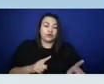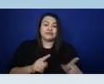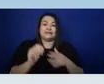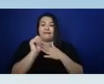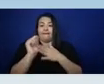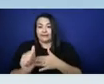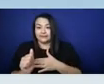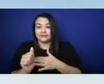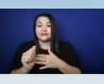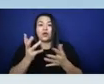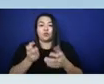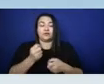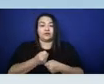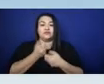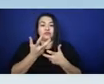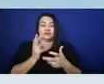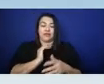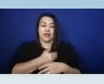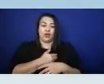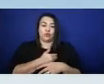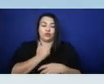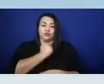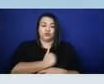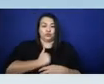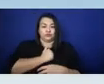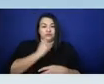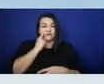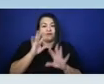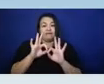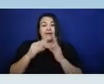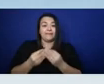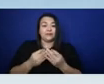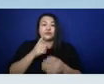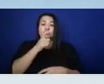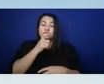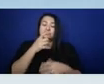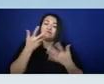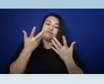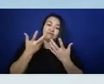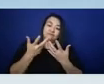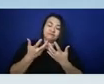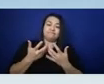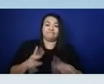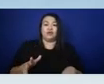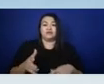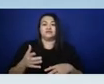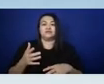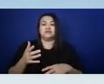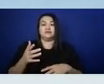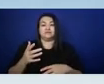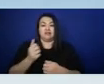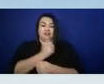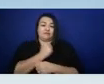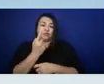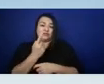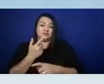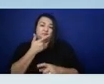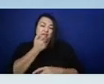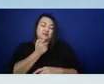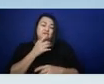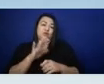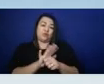1 year later. But we do, on behalf of the city and the county, we do want to take a moment to thank the community for following the guidance